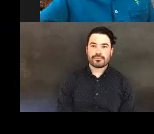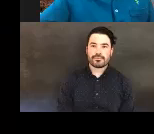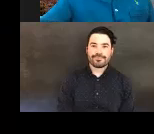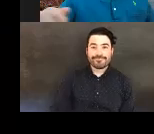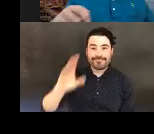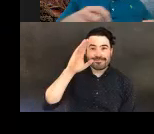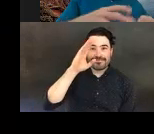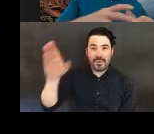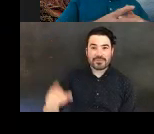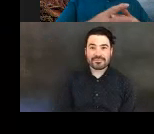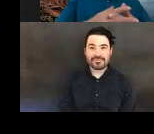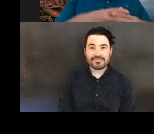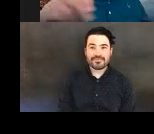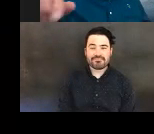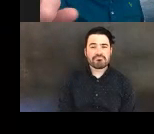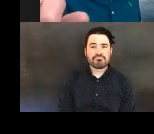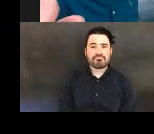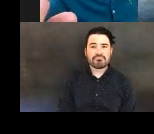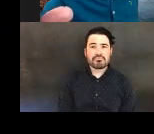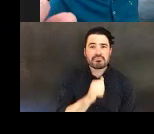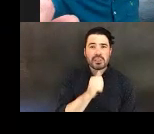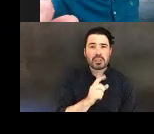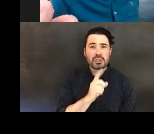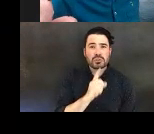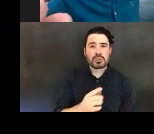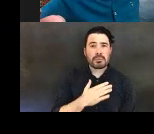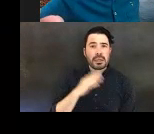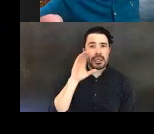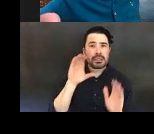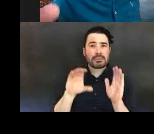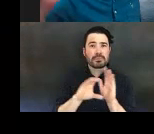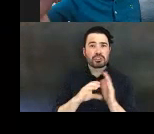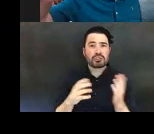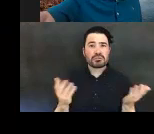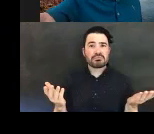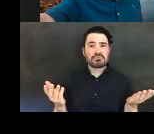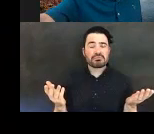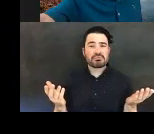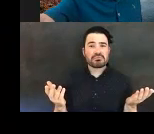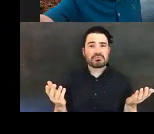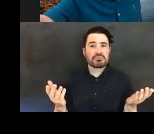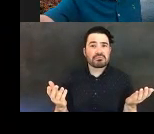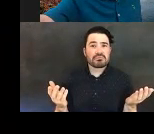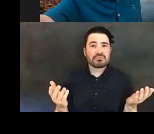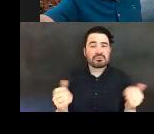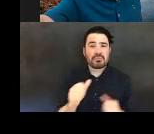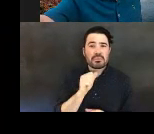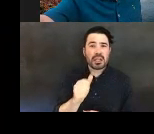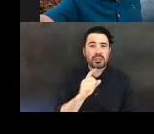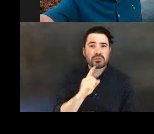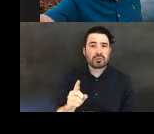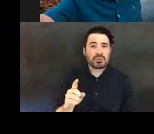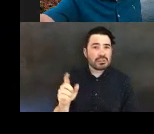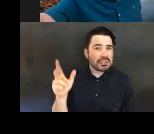Hello. I'm not sure that's my picture, and I'm not sure whether people can